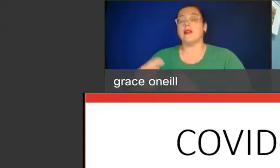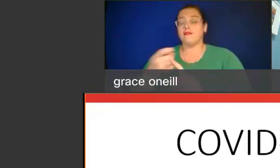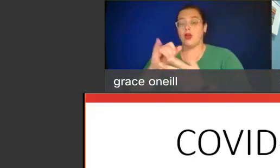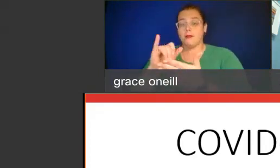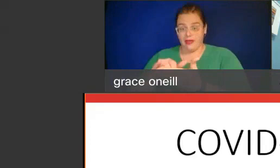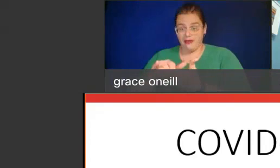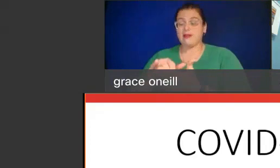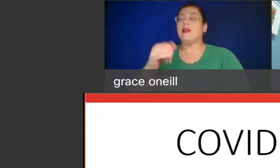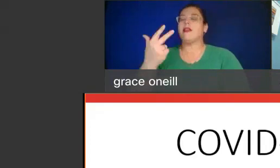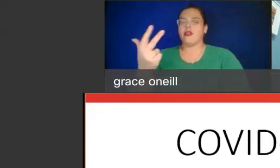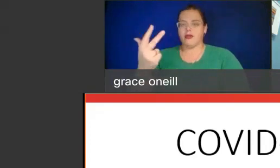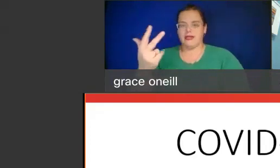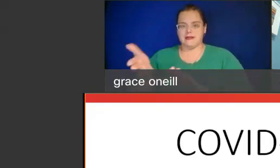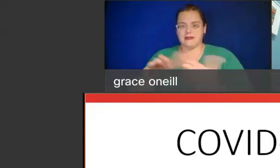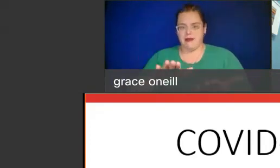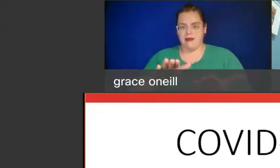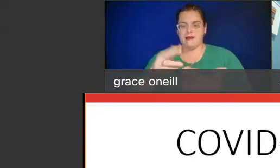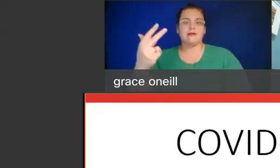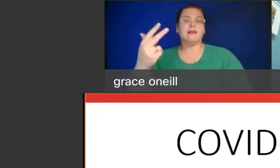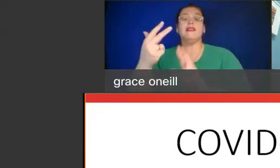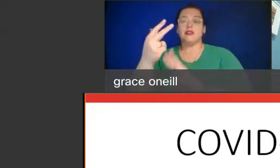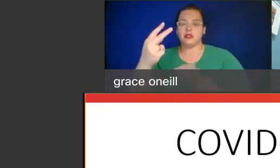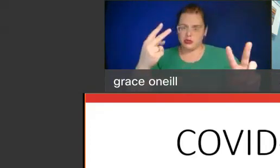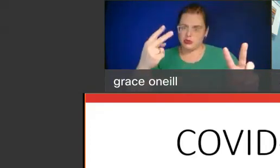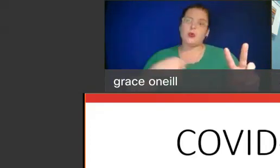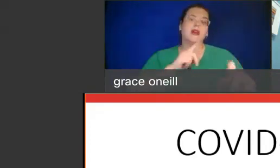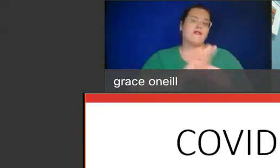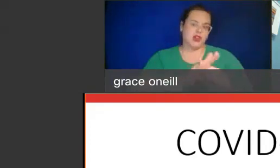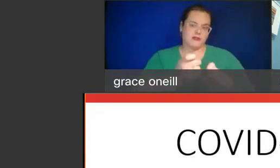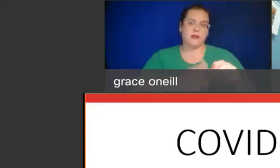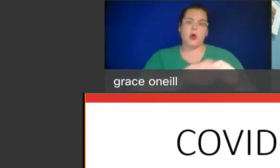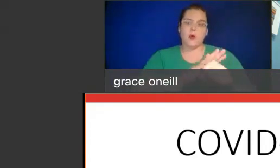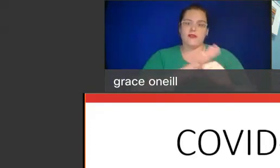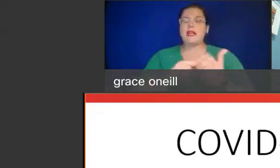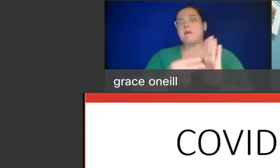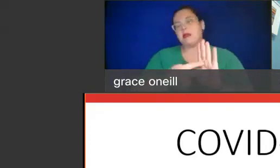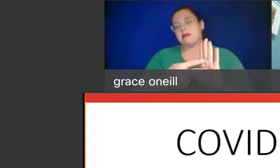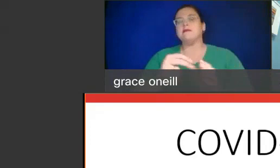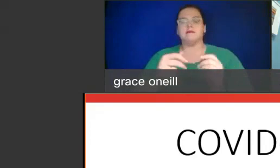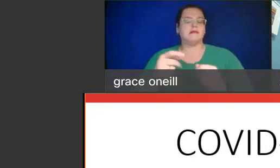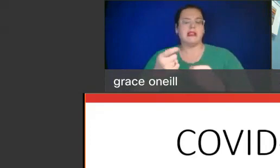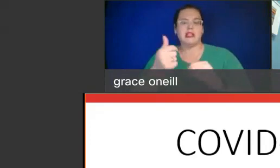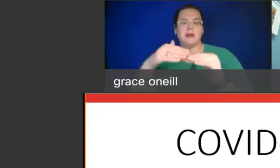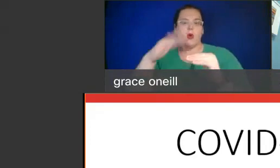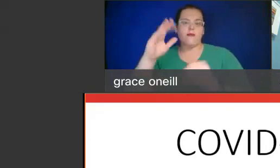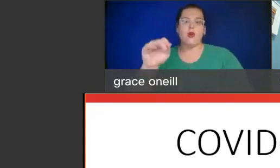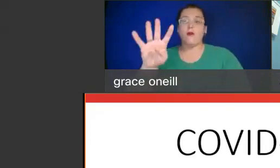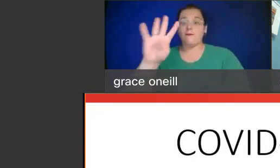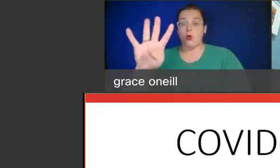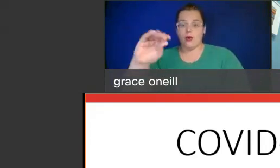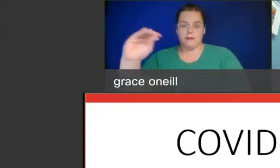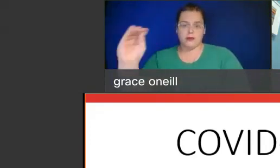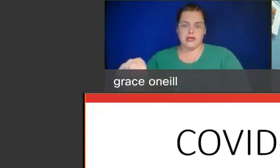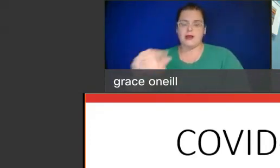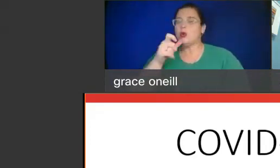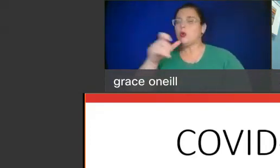only 2 confirmed COVID deaths, representing just over 4% of people in residential habilitation who contracted